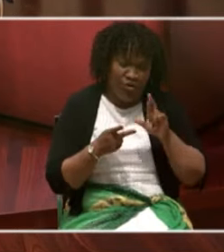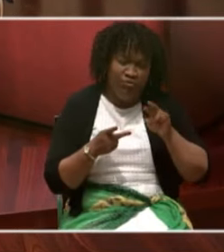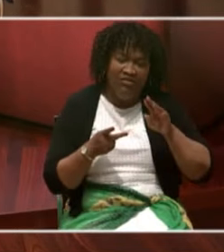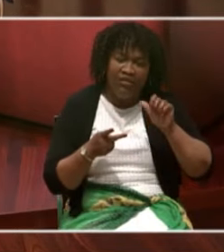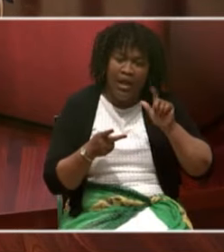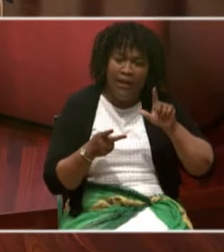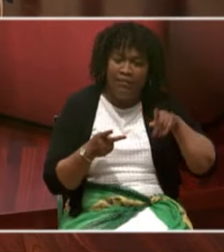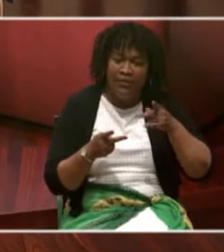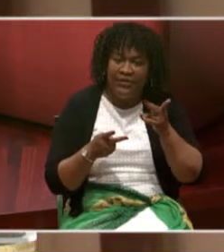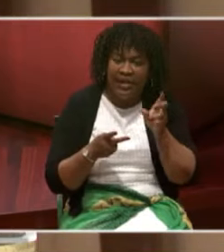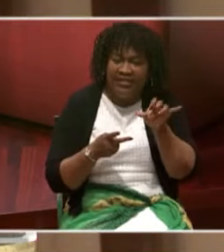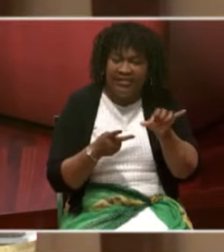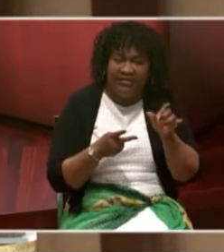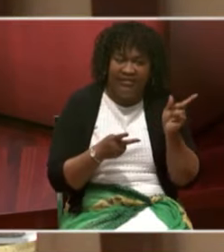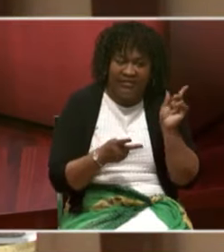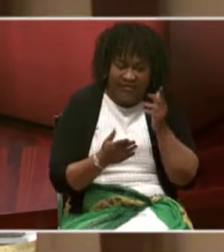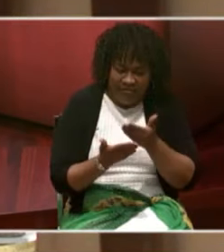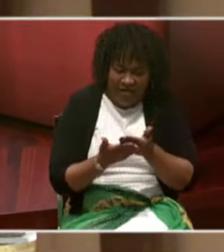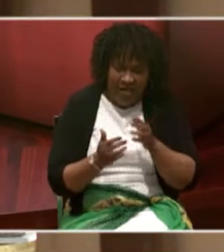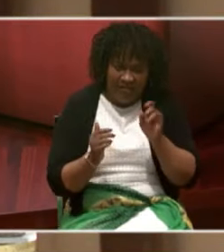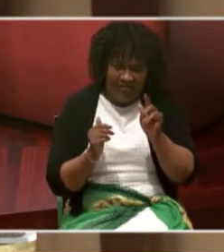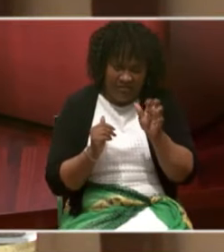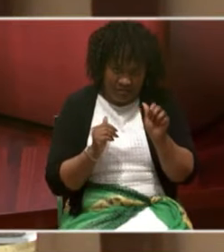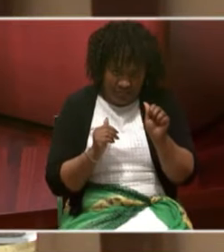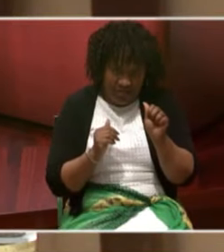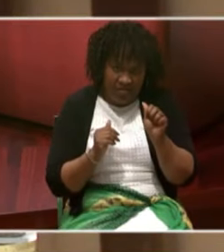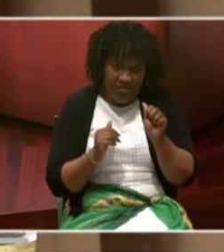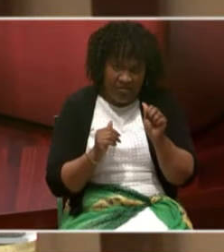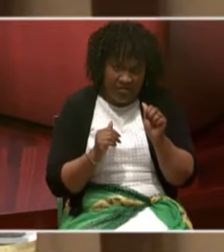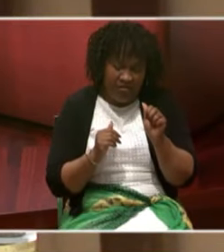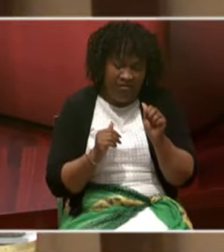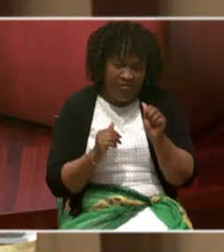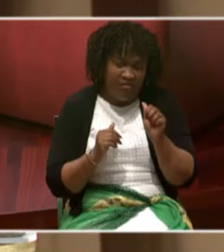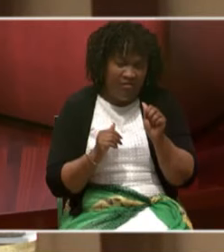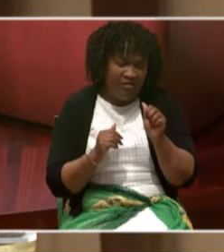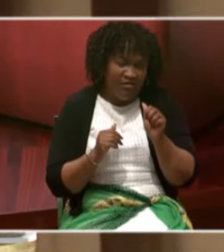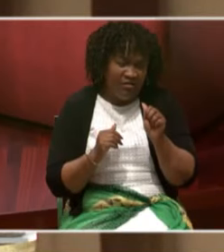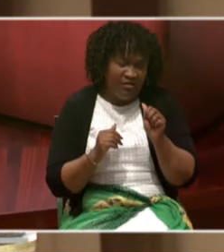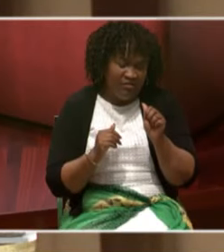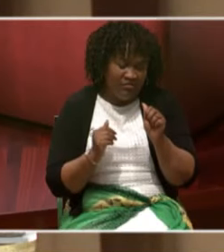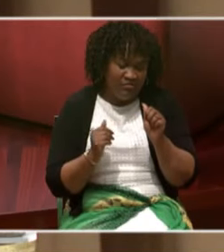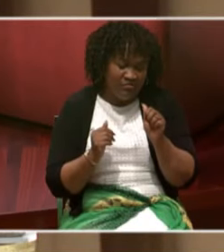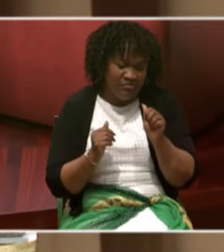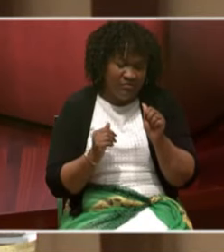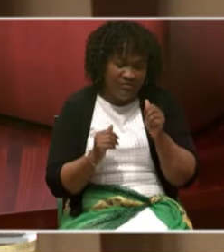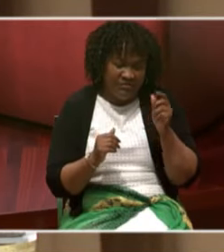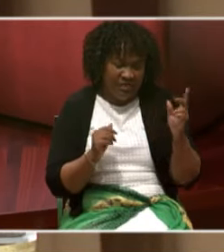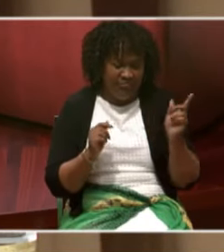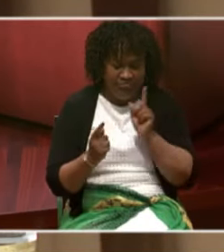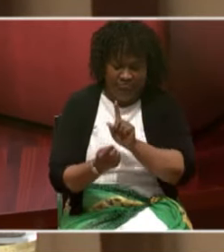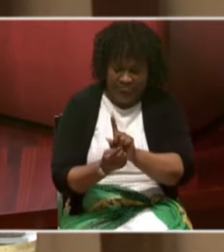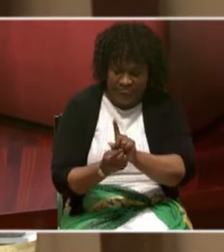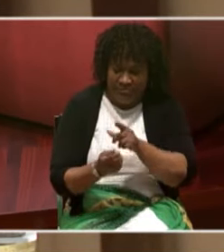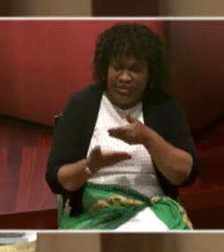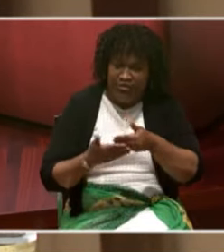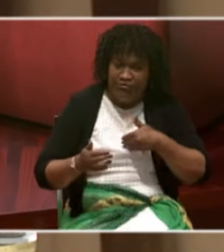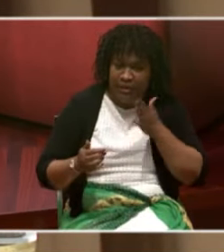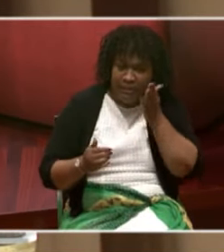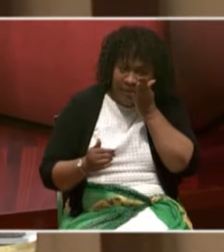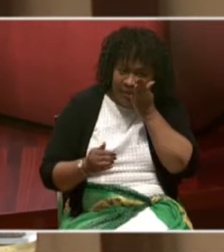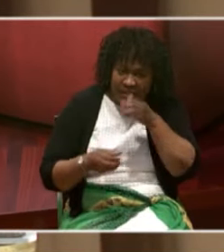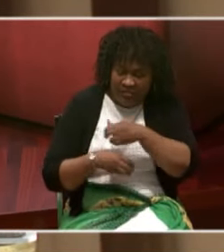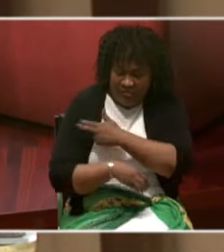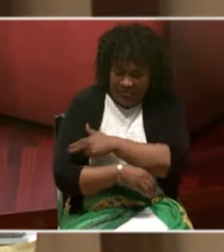at Concord. So it was at Appomattox. So it was last week in Selma, Alabama. He introduced the Voting Rights